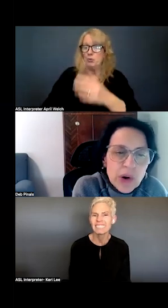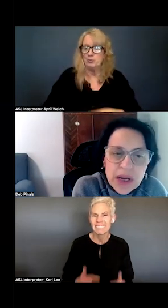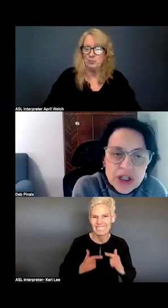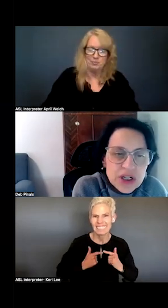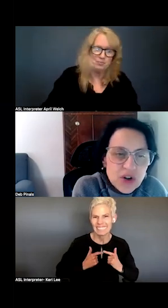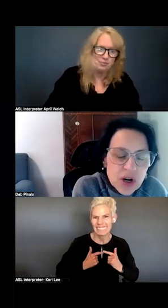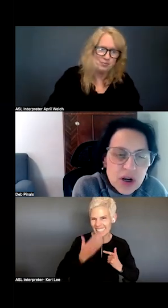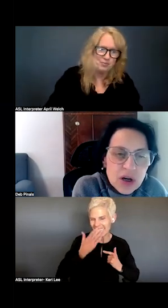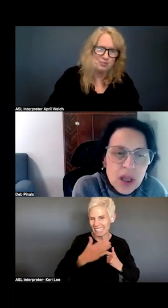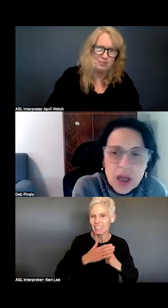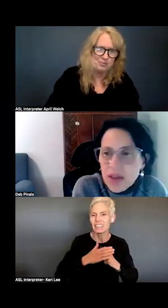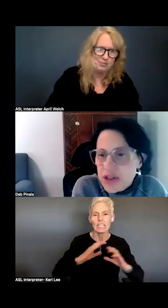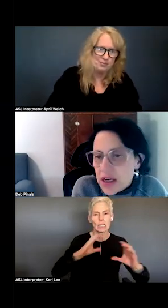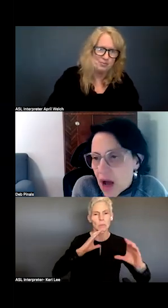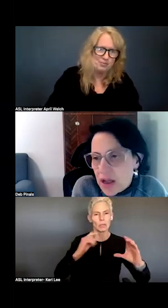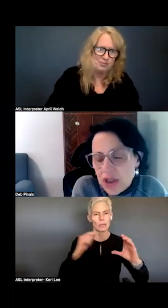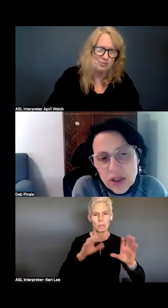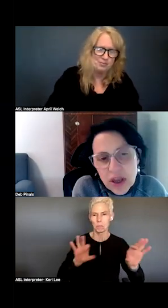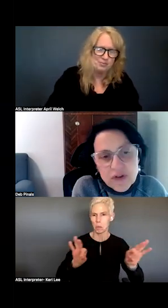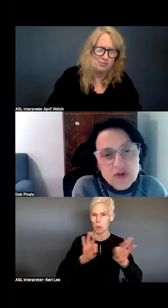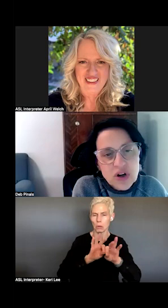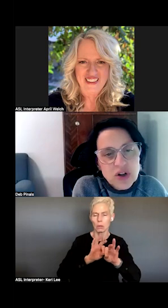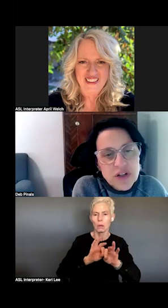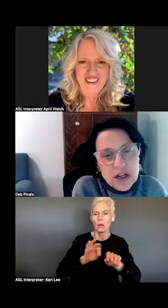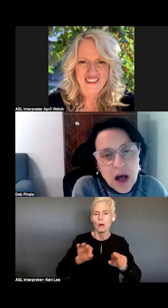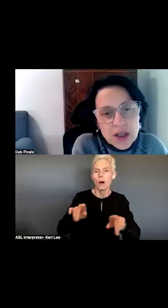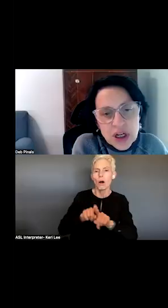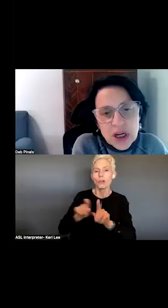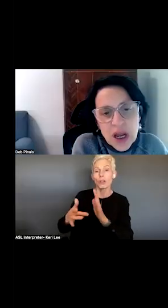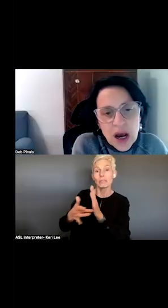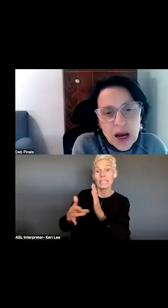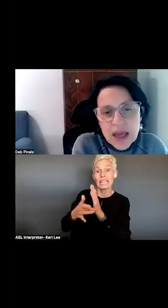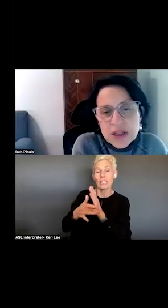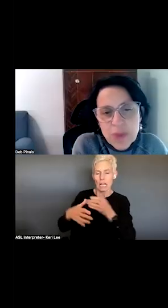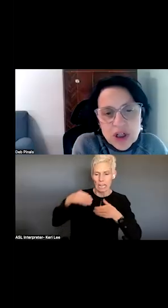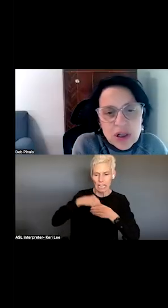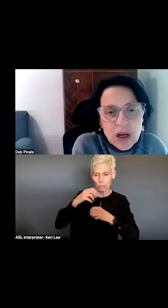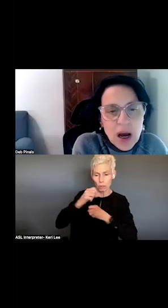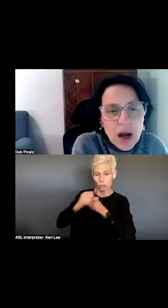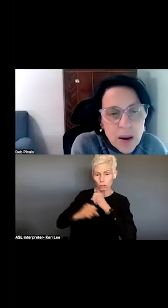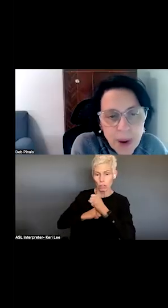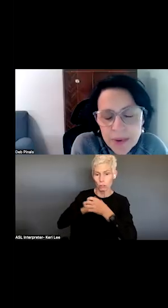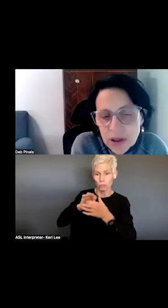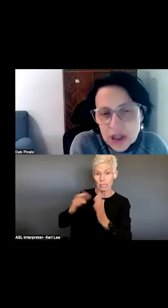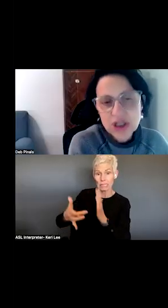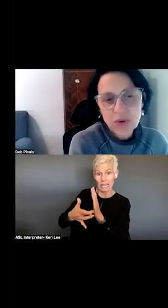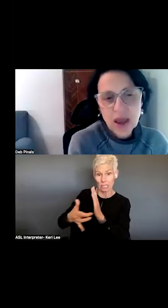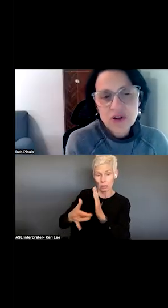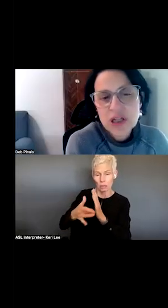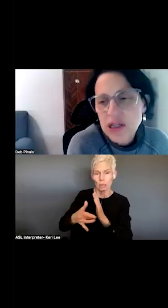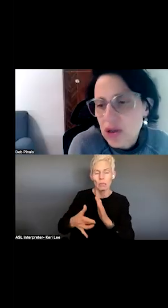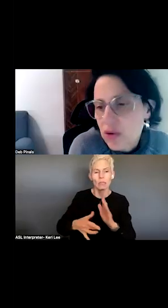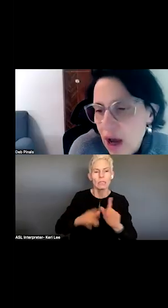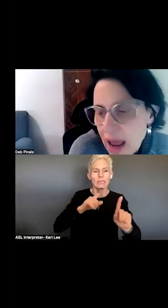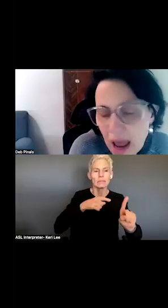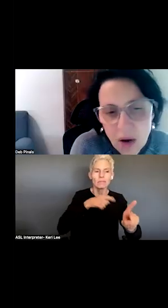and coordination is critical. Technology and the infrastructure of technology, again, special populations that we have to